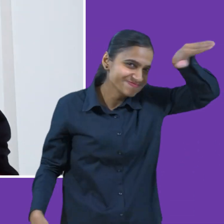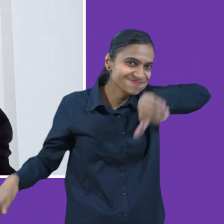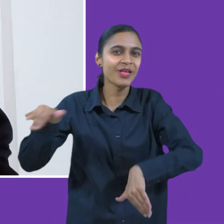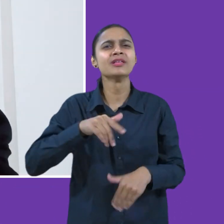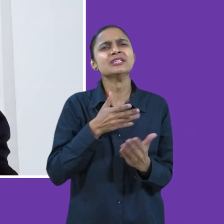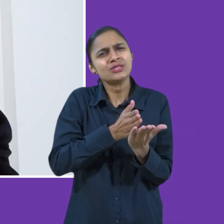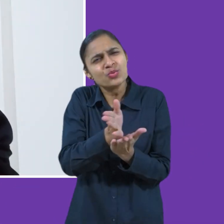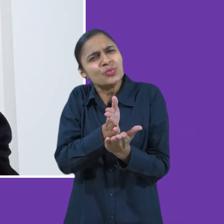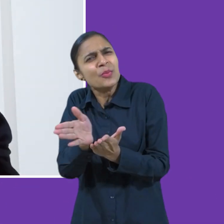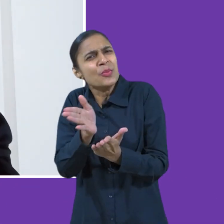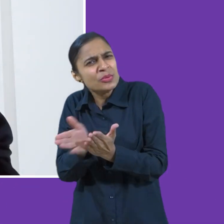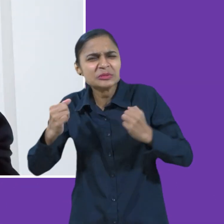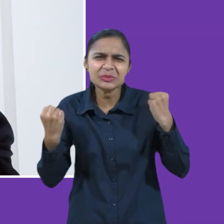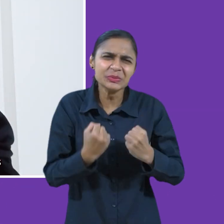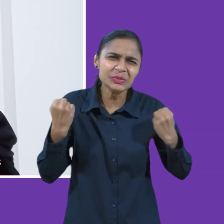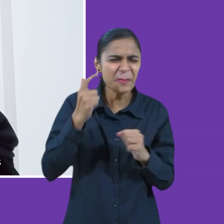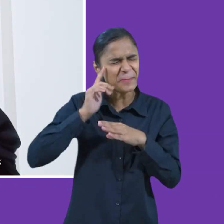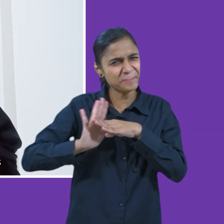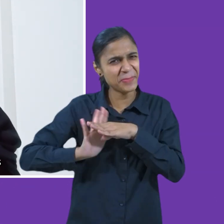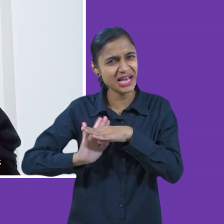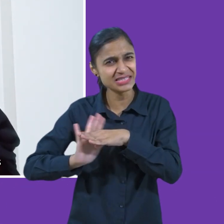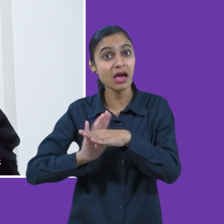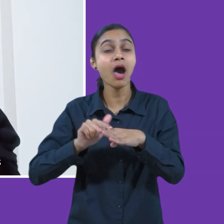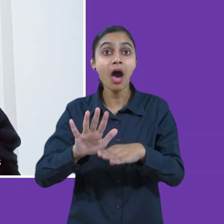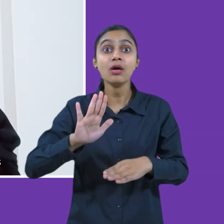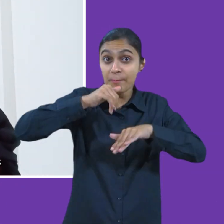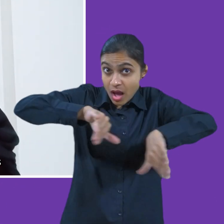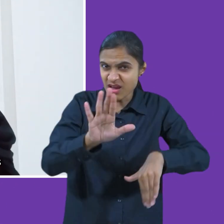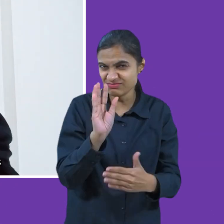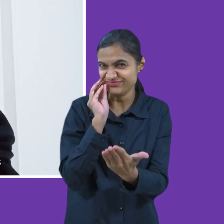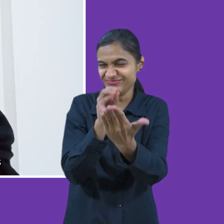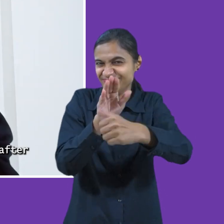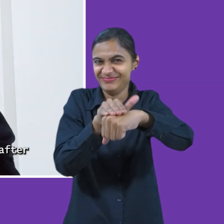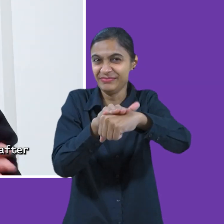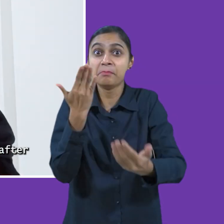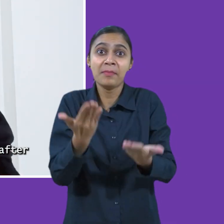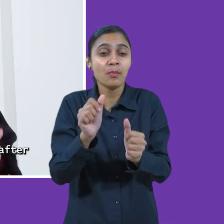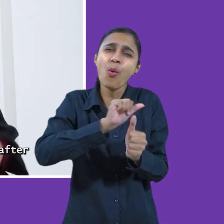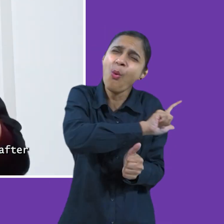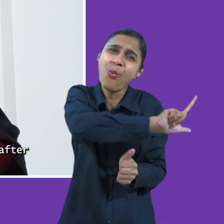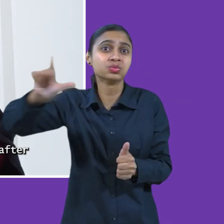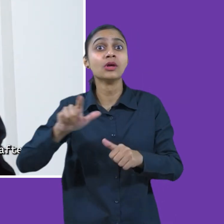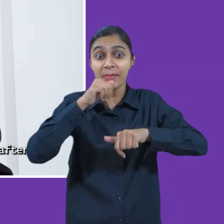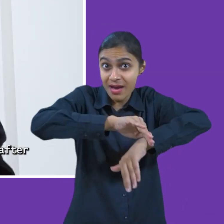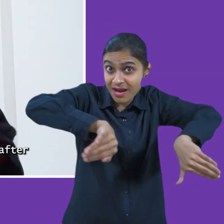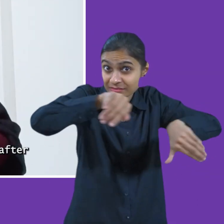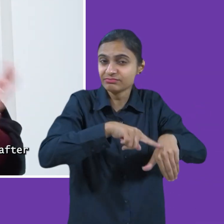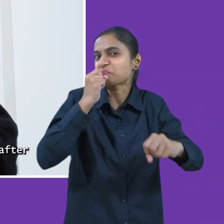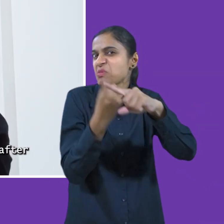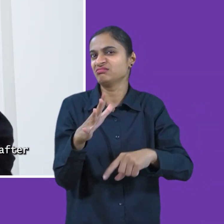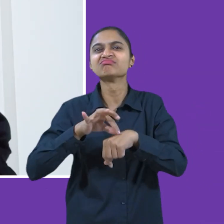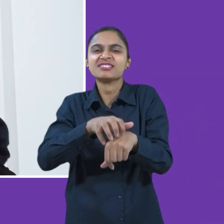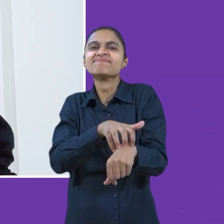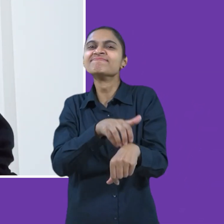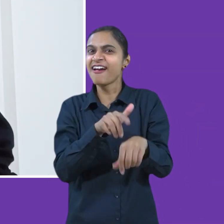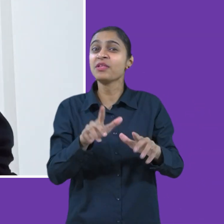not like it depends, like if it suits your skin. So for me, I did it under precaution, applying sunscreen, taking proper bath, shower before,